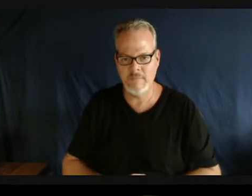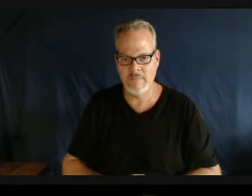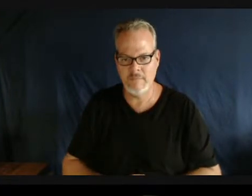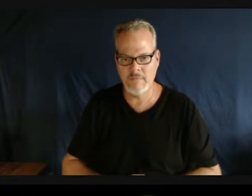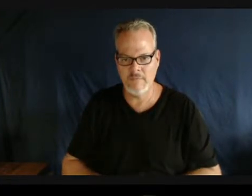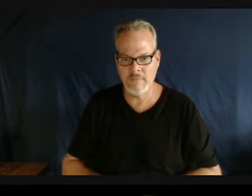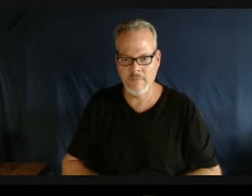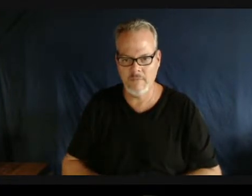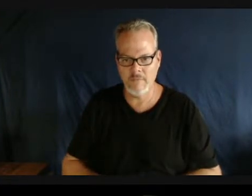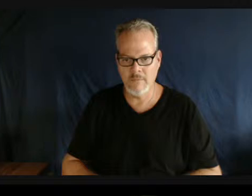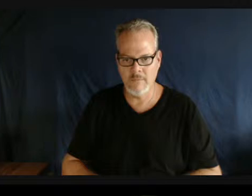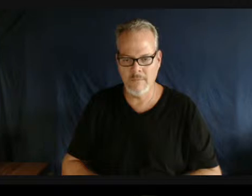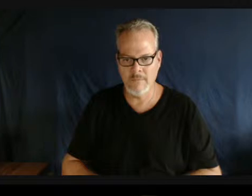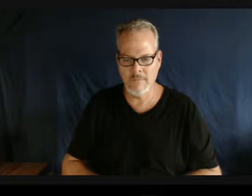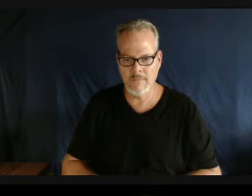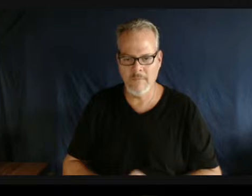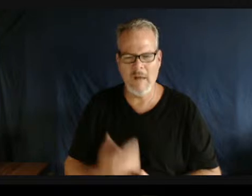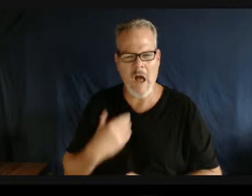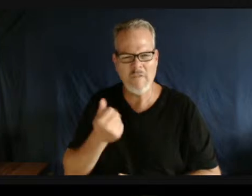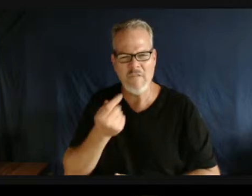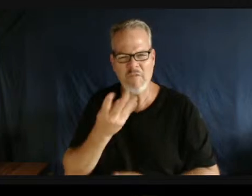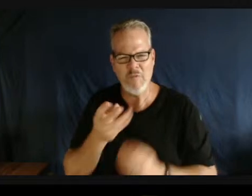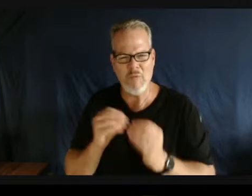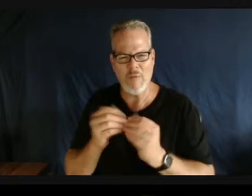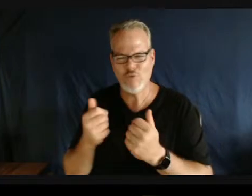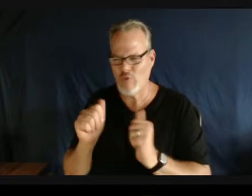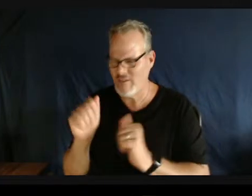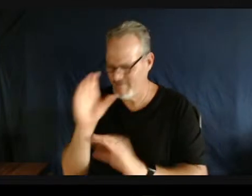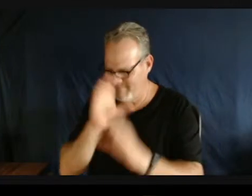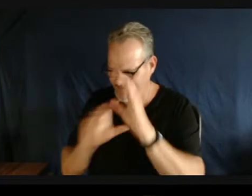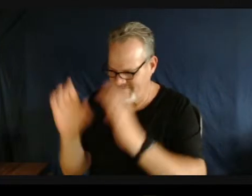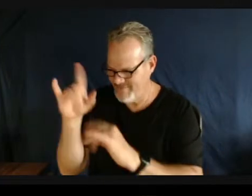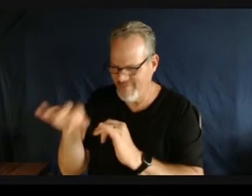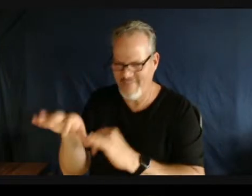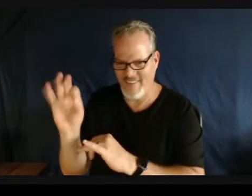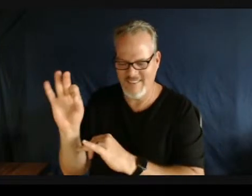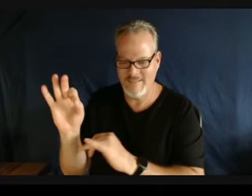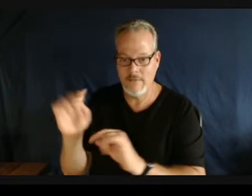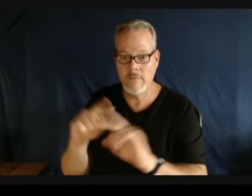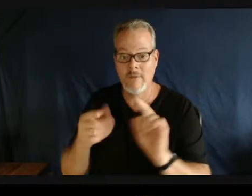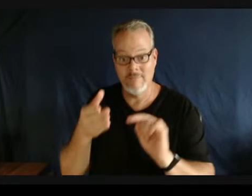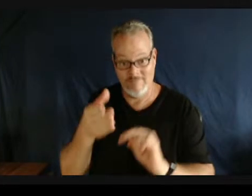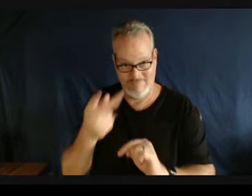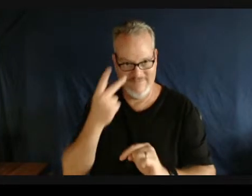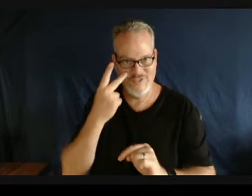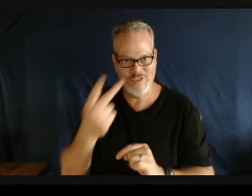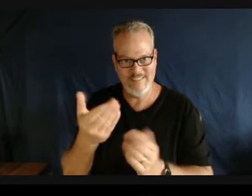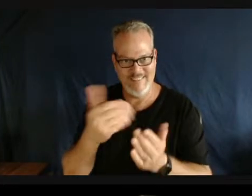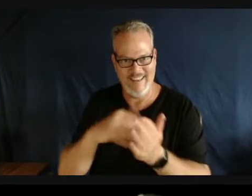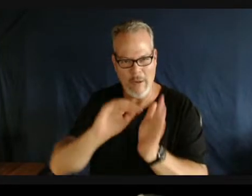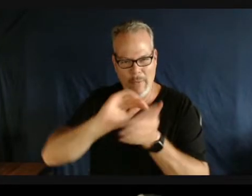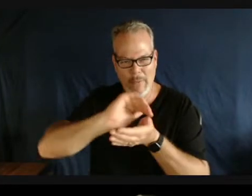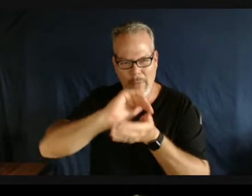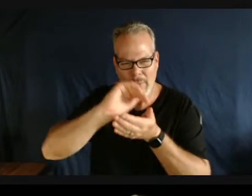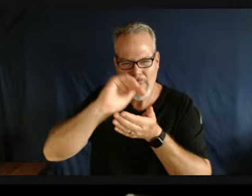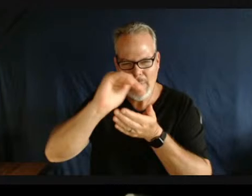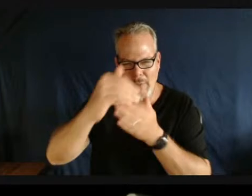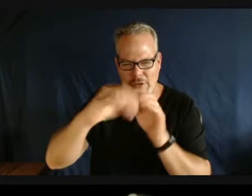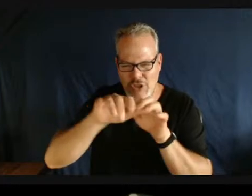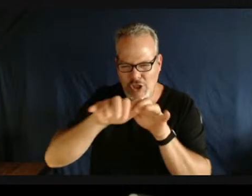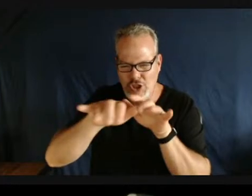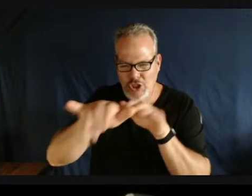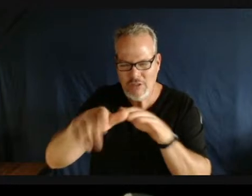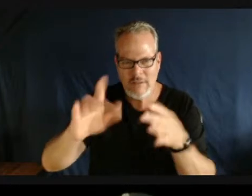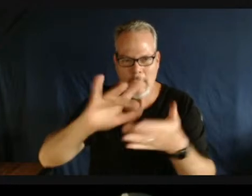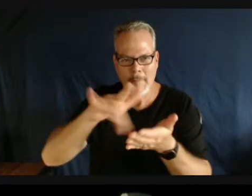not sure what just happened to the other one, but we'll get it back a little later. So yeah, there's our tephra and Pele's hairs, margins of the road